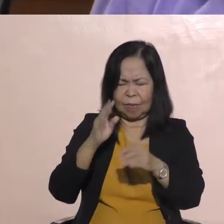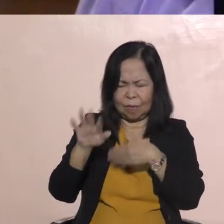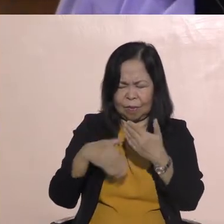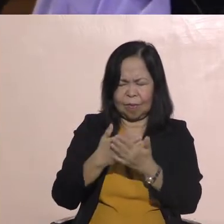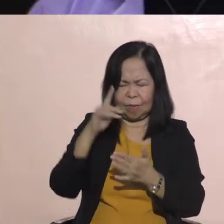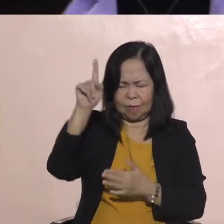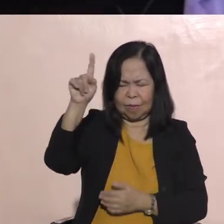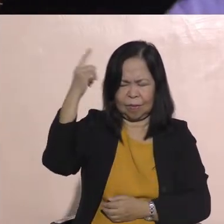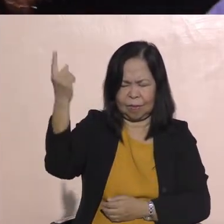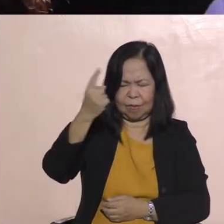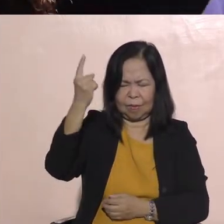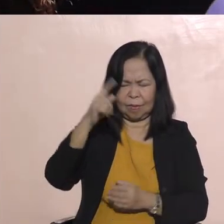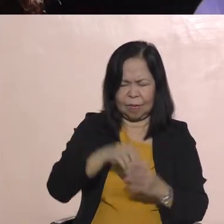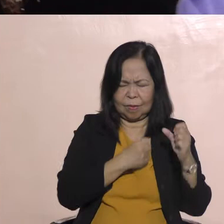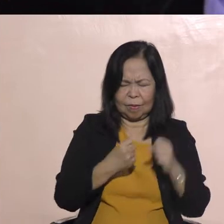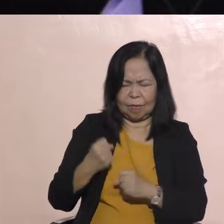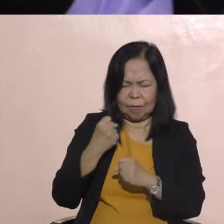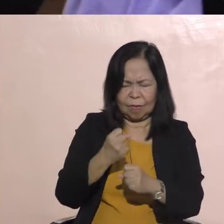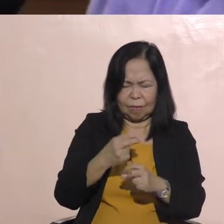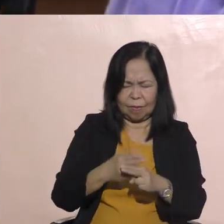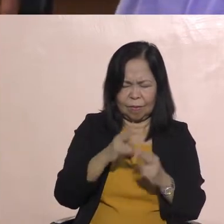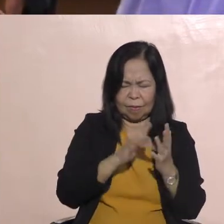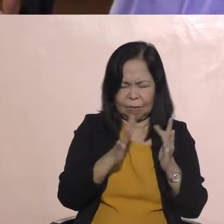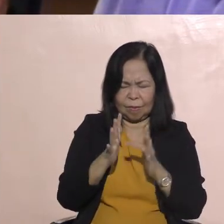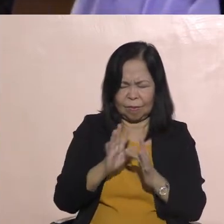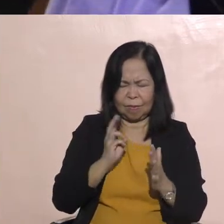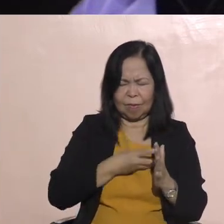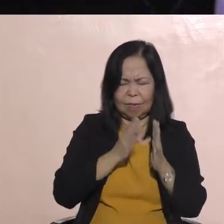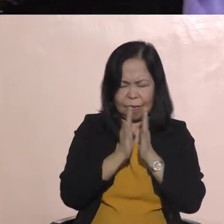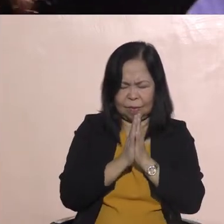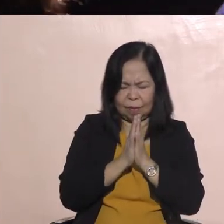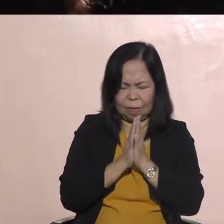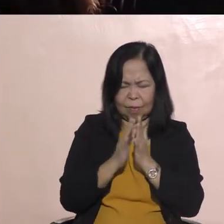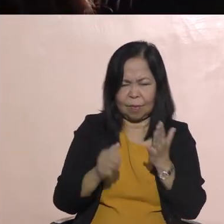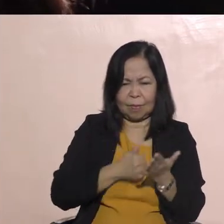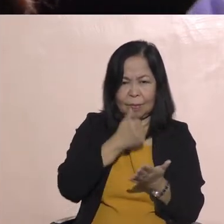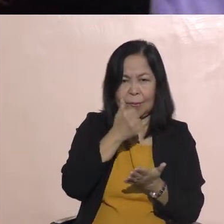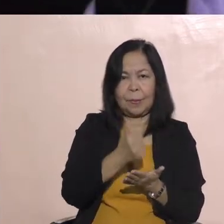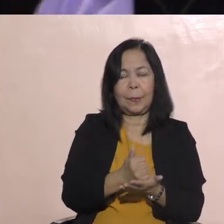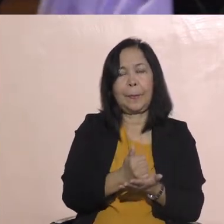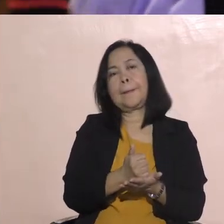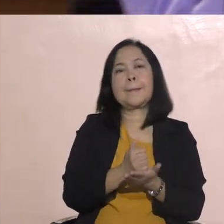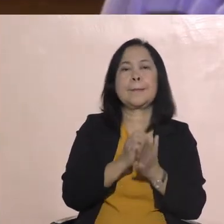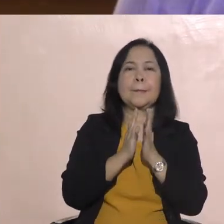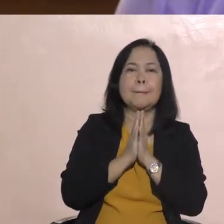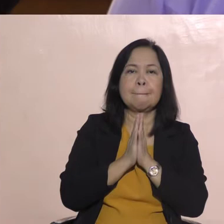to you alone. In the mighty name of Jesus, we pray. Amen.